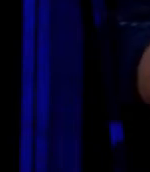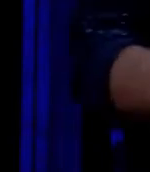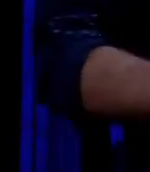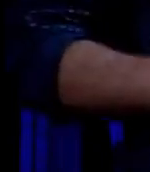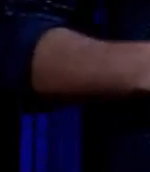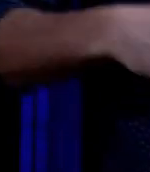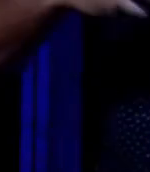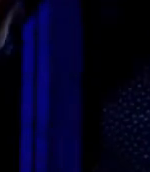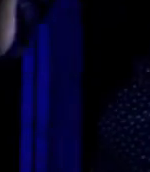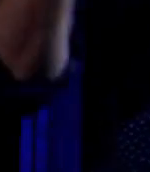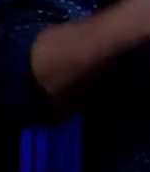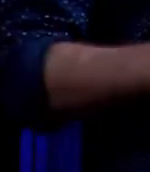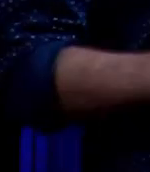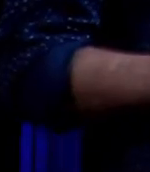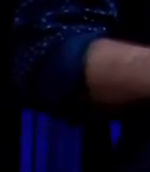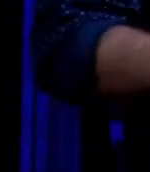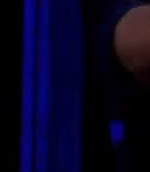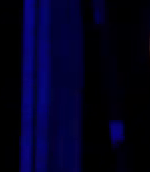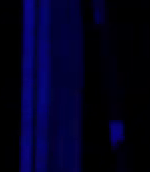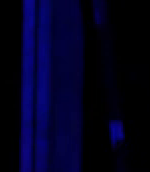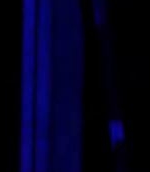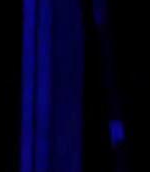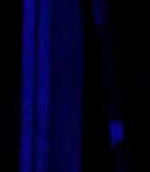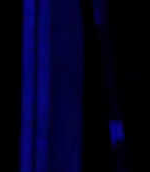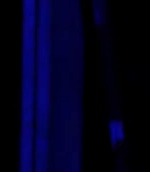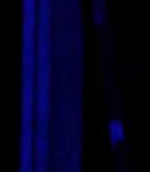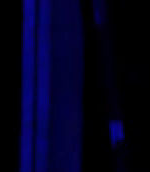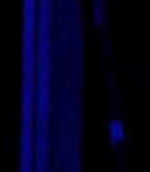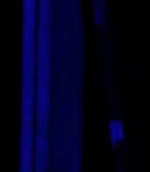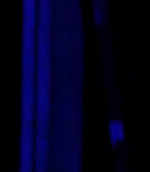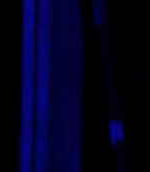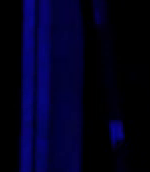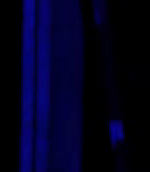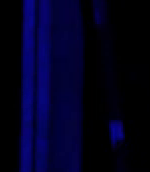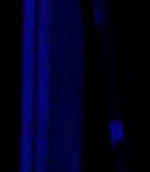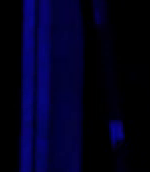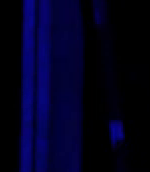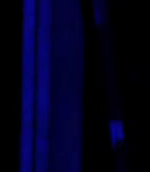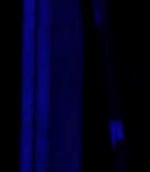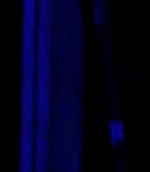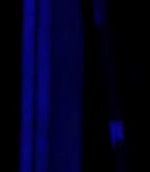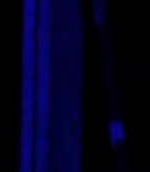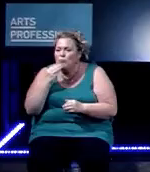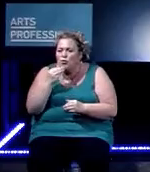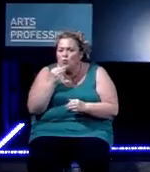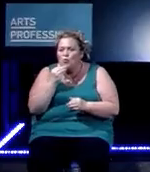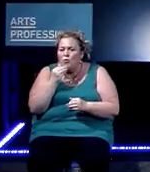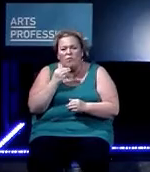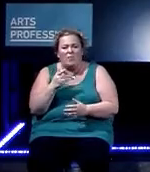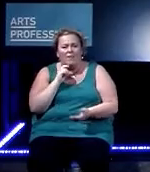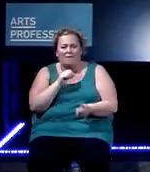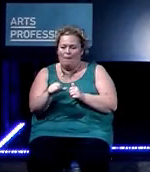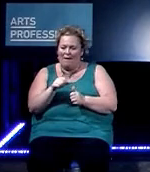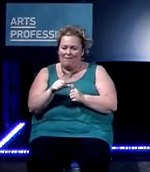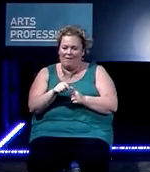through convenience or a better experience, a lot of times you'll win out. And we're starting to see some really, really great examples of that.